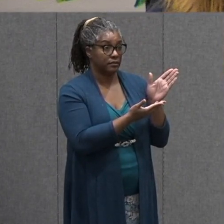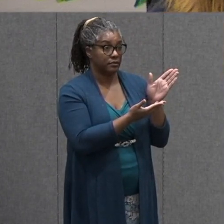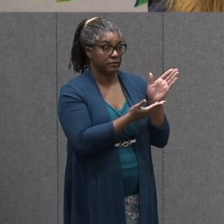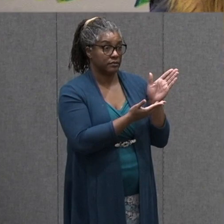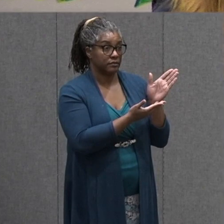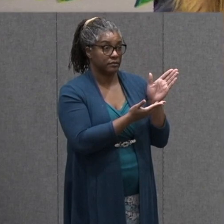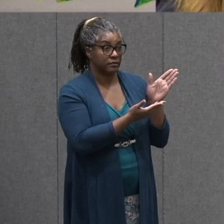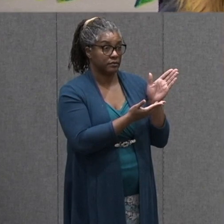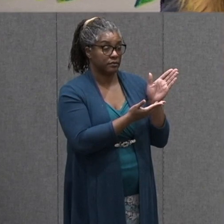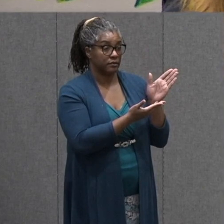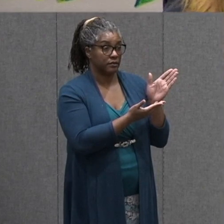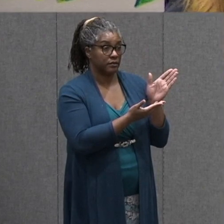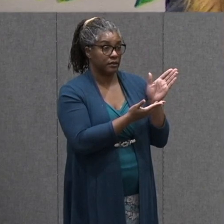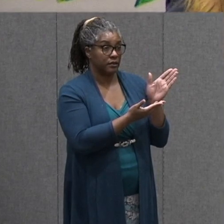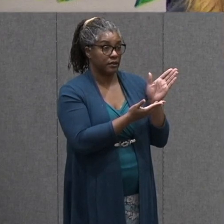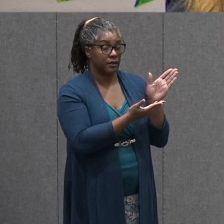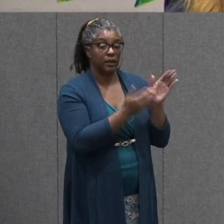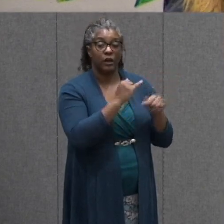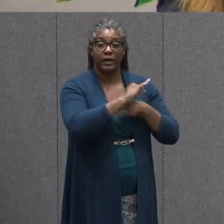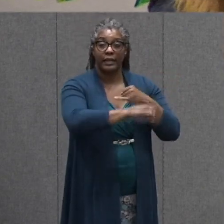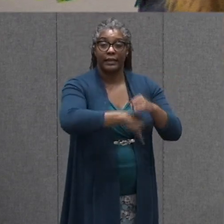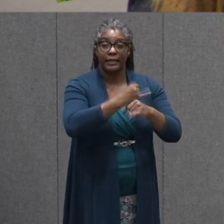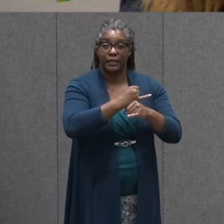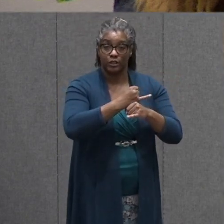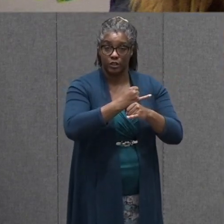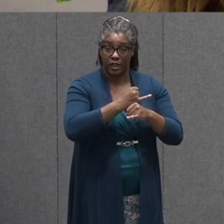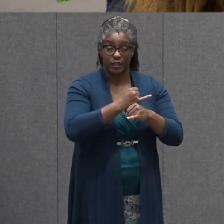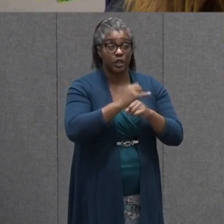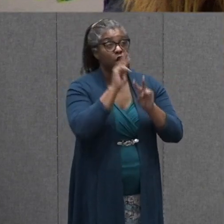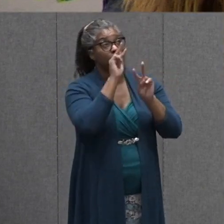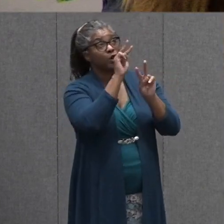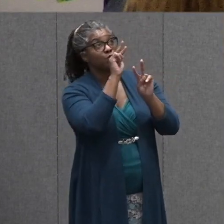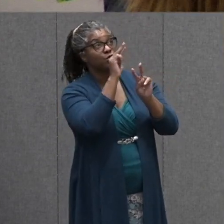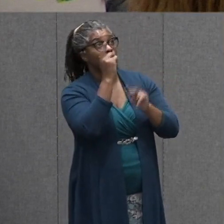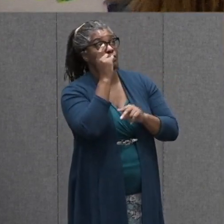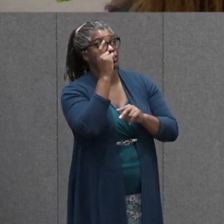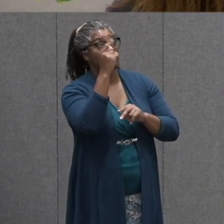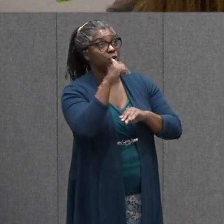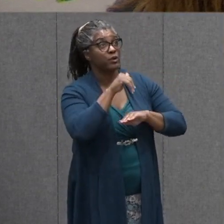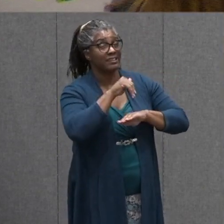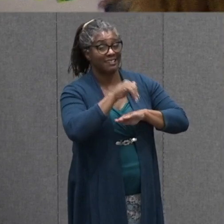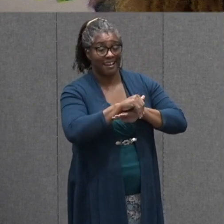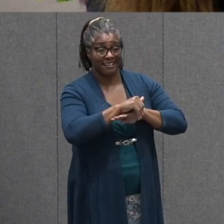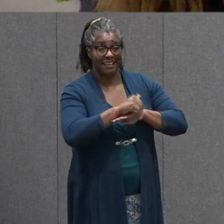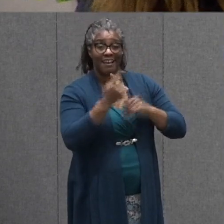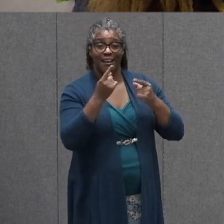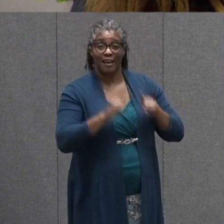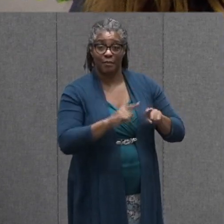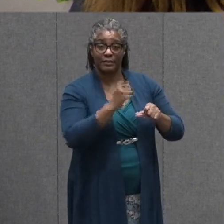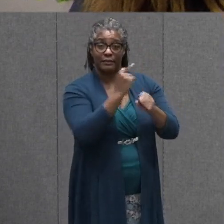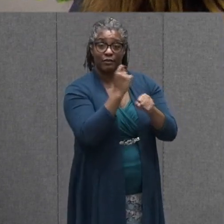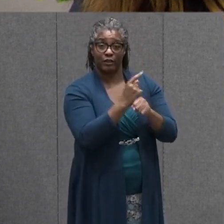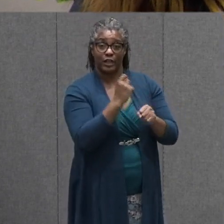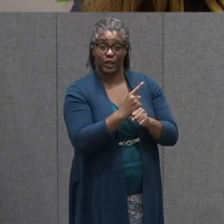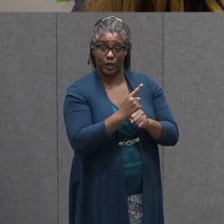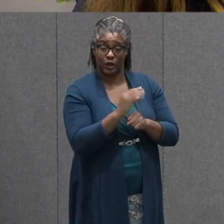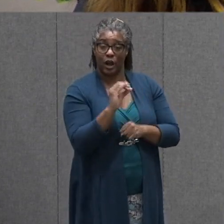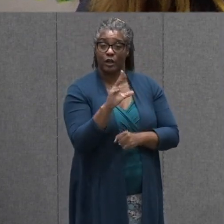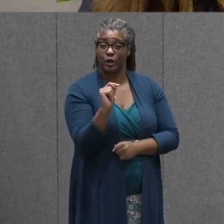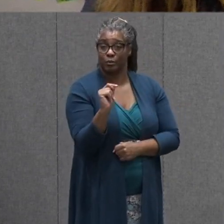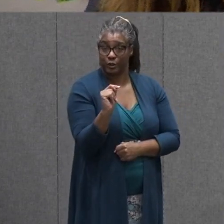sure somebody's helping you with that. I'm going to go ahead and place those seeds in my jar. And then I'd like you to take that